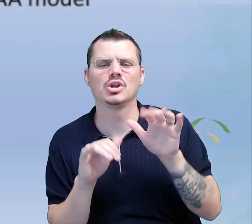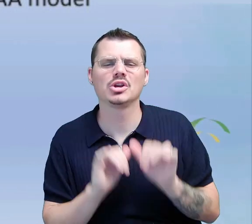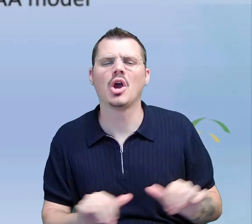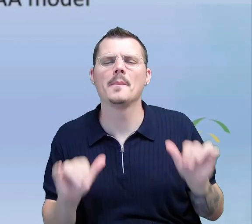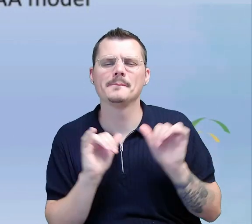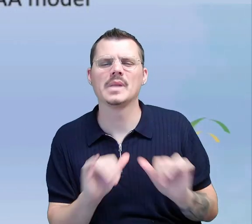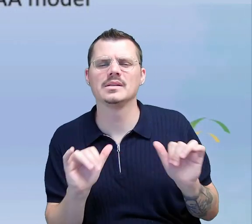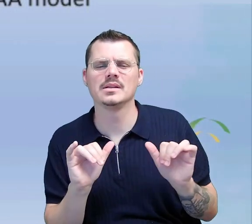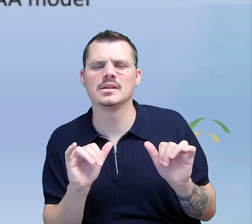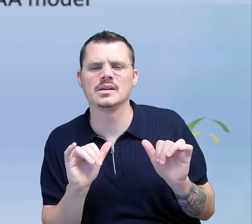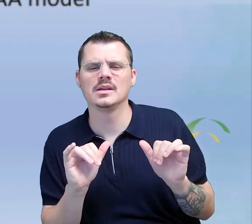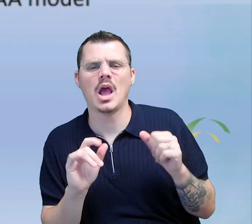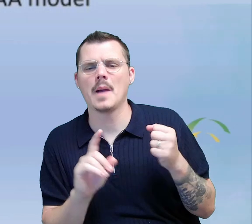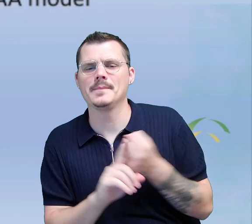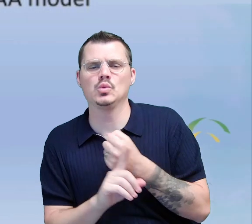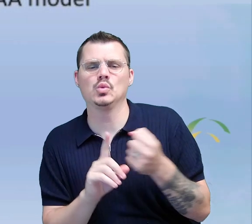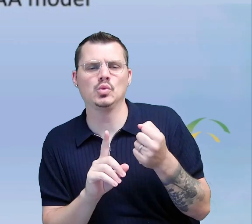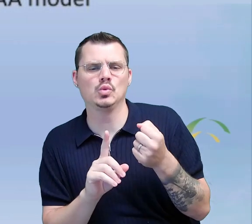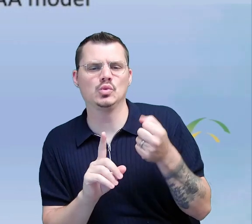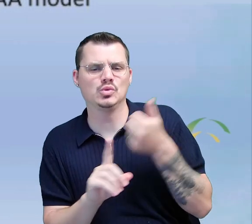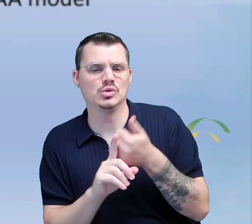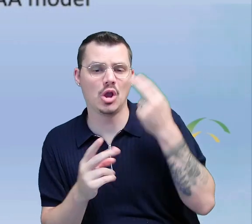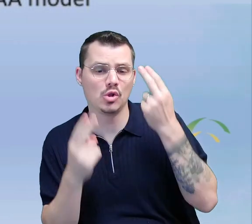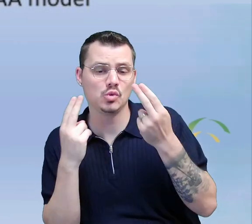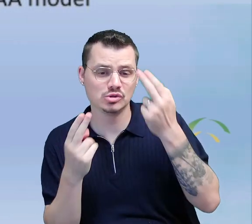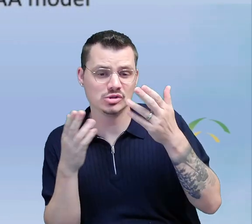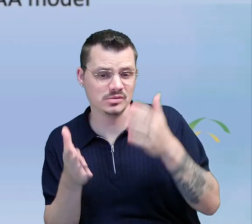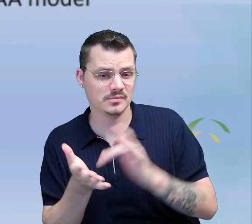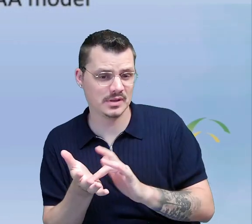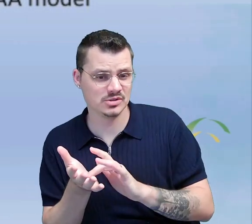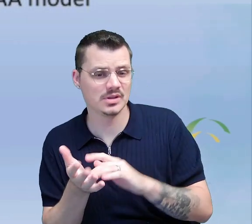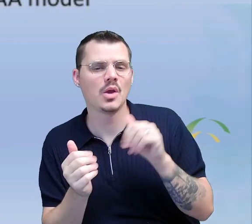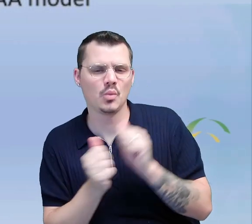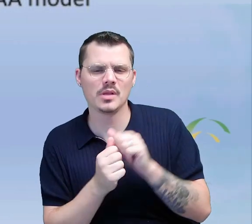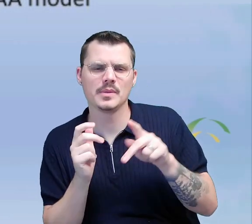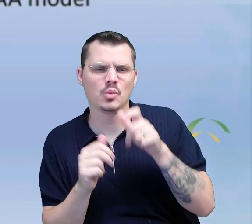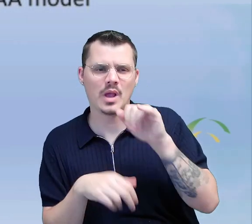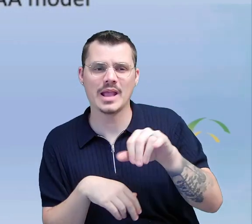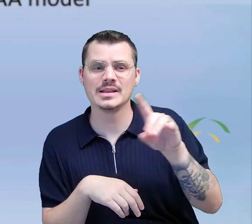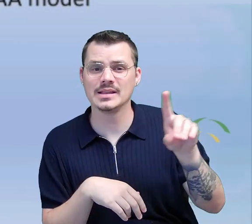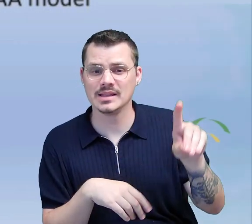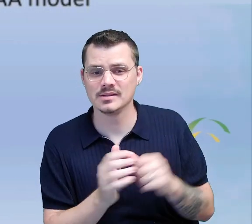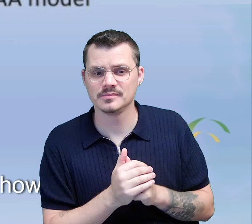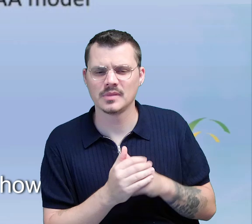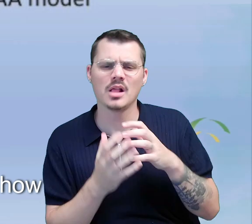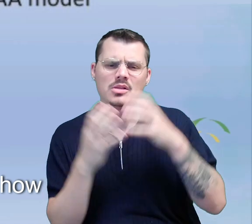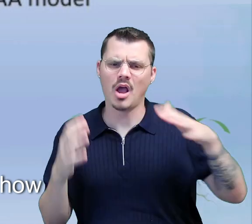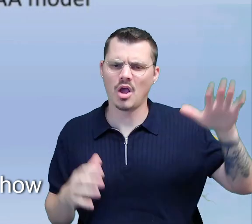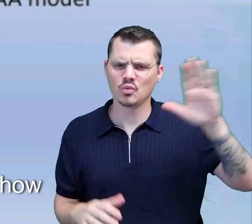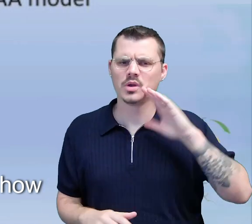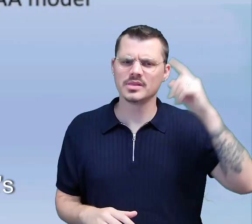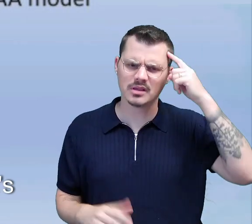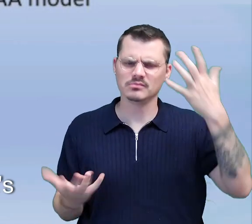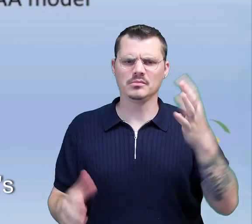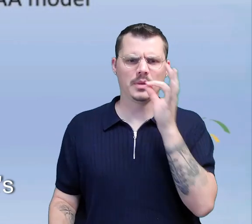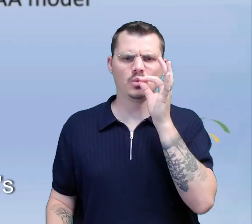most commonly abused hallucinogen in people with IDD? Well, a lot of people would say,